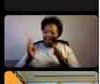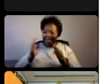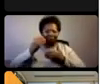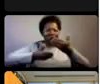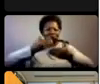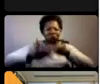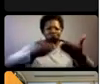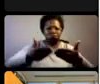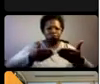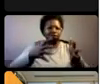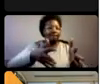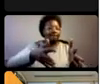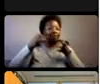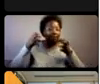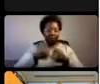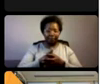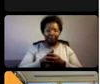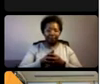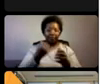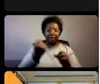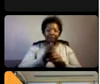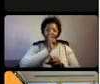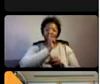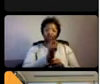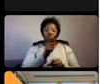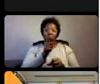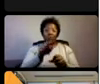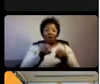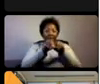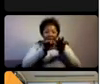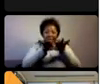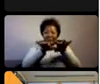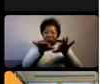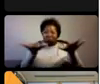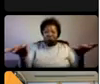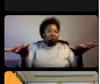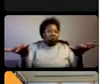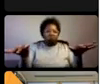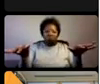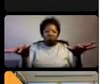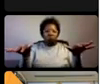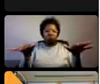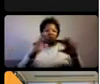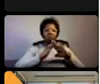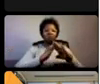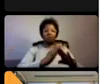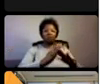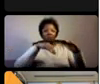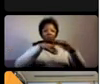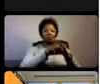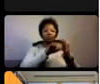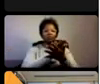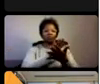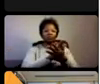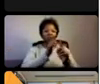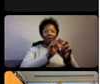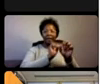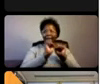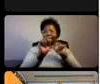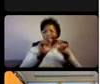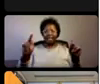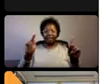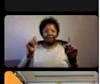proactive approach is to try to avoid the spread in schools as people come back from these vacations